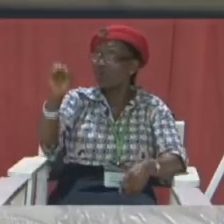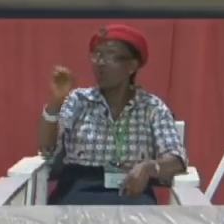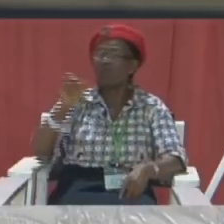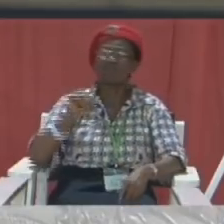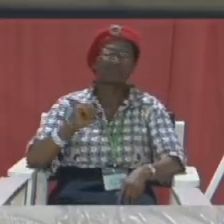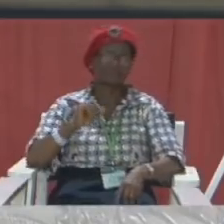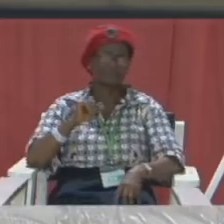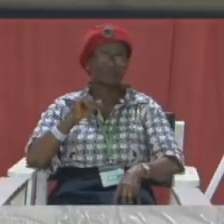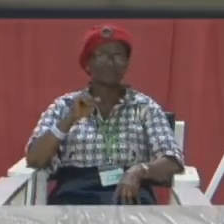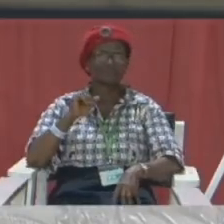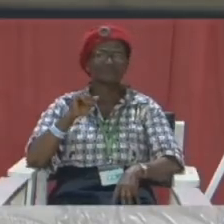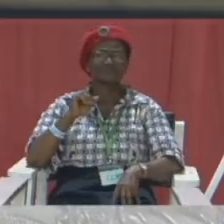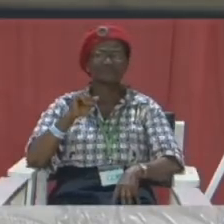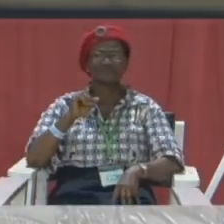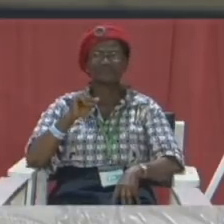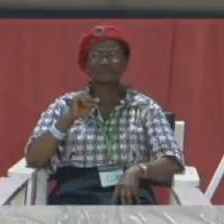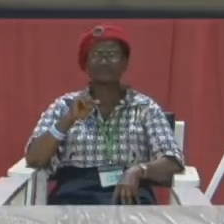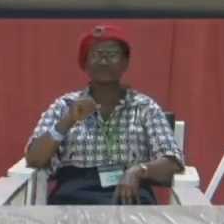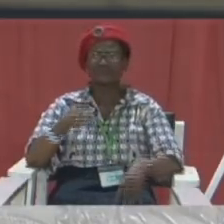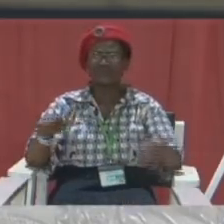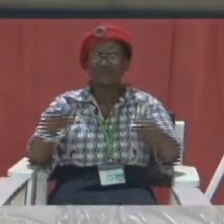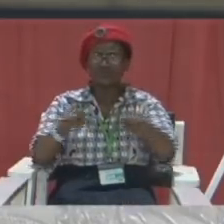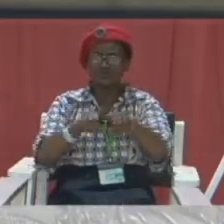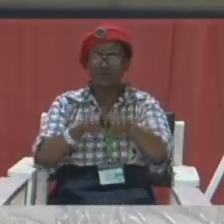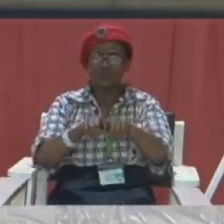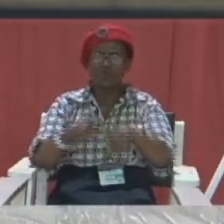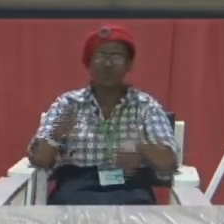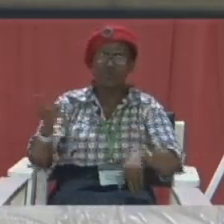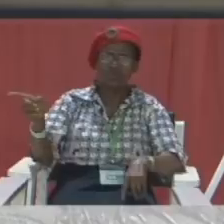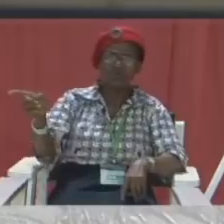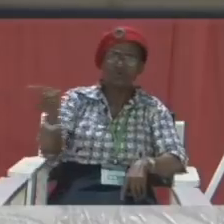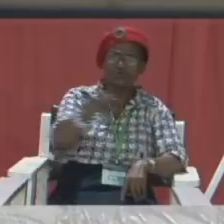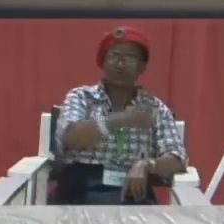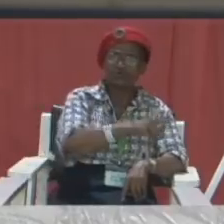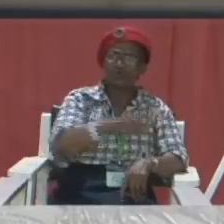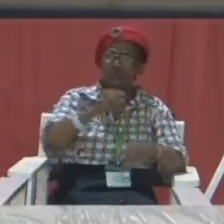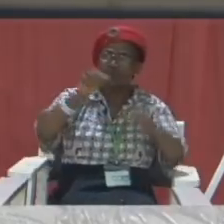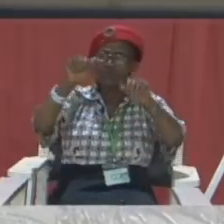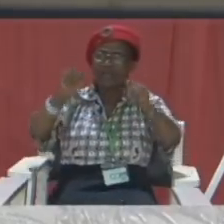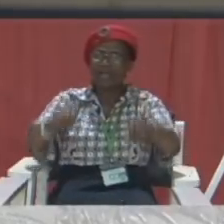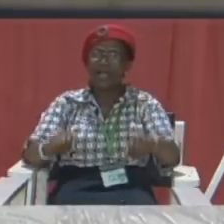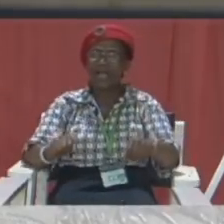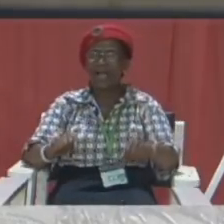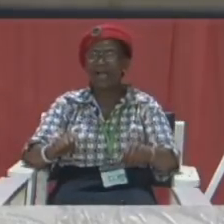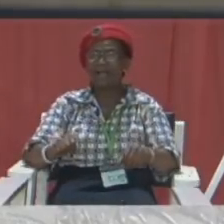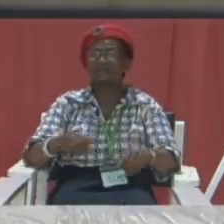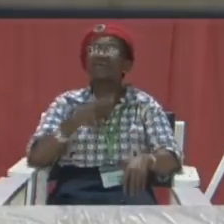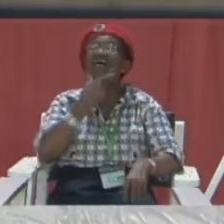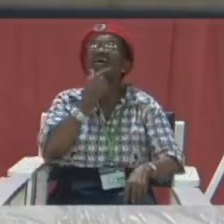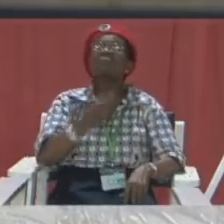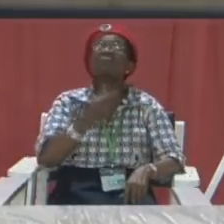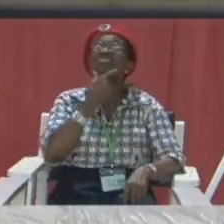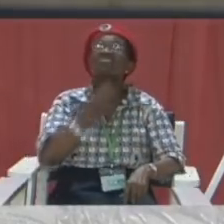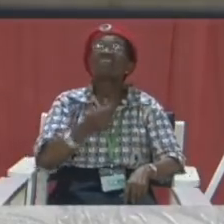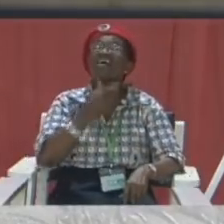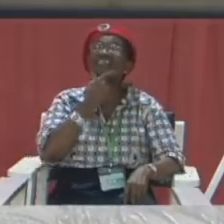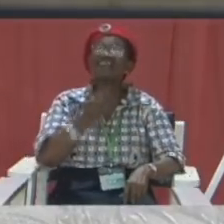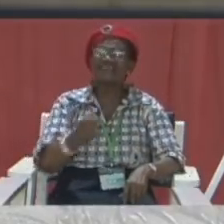fi gbe won sibe. So you can pretend that you want to give the general overseer